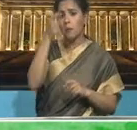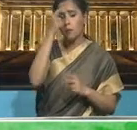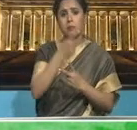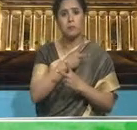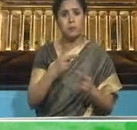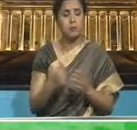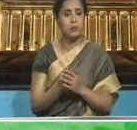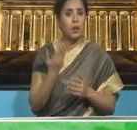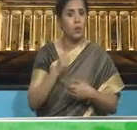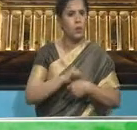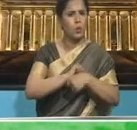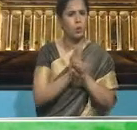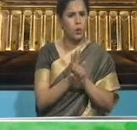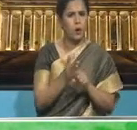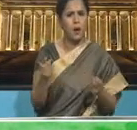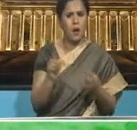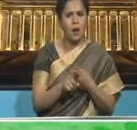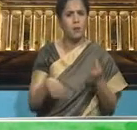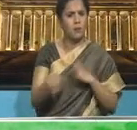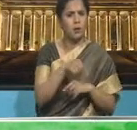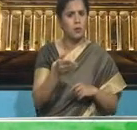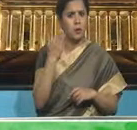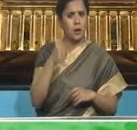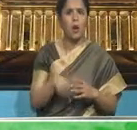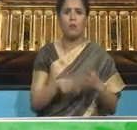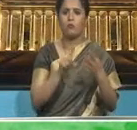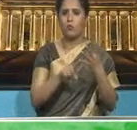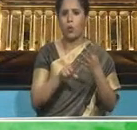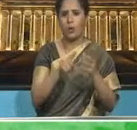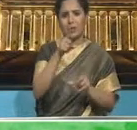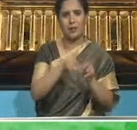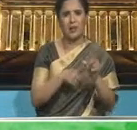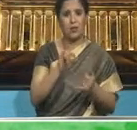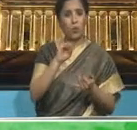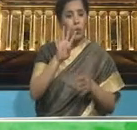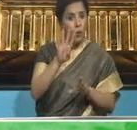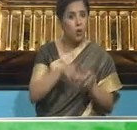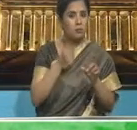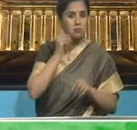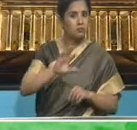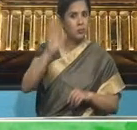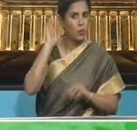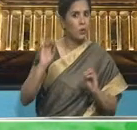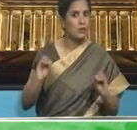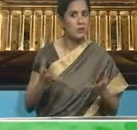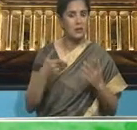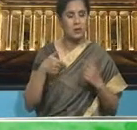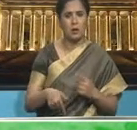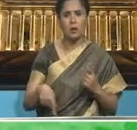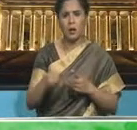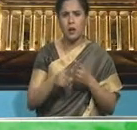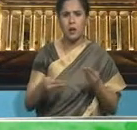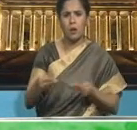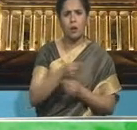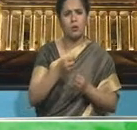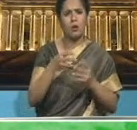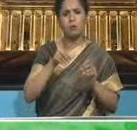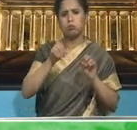The pandemic has entered the 4th year, affecting economic growth in most parts of the